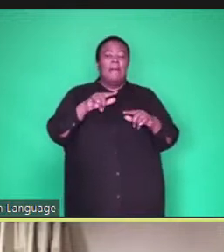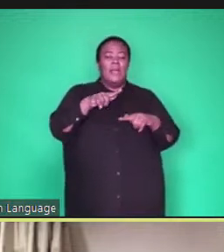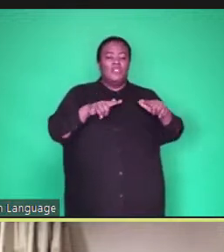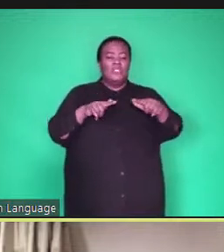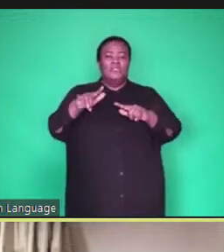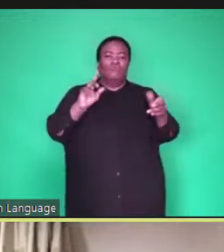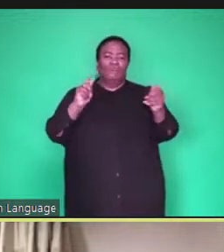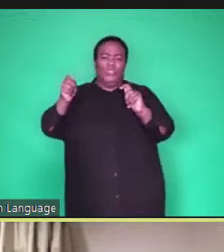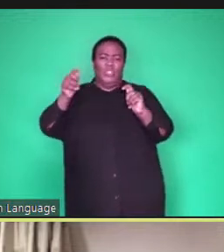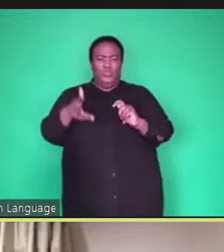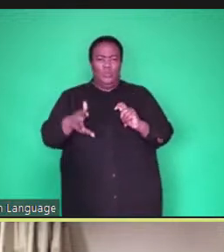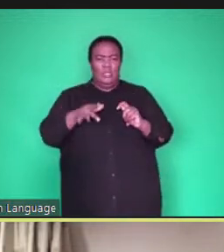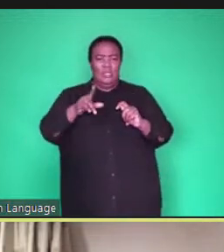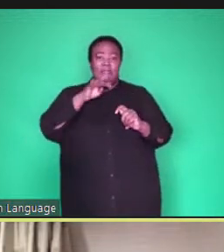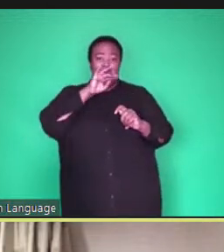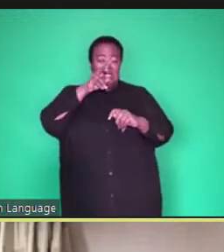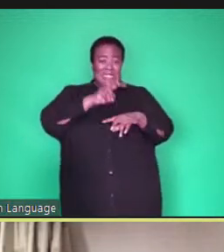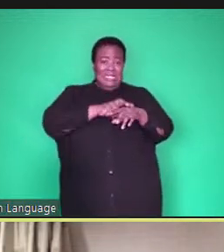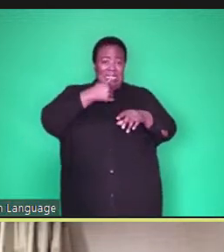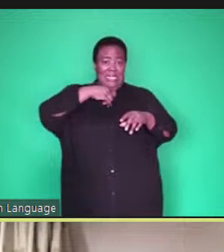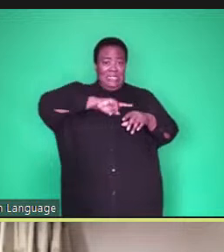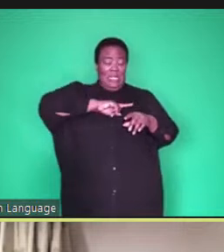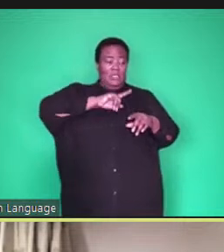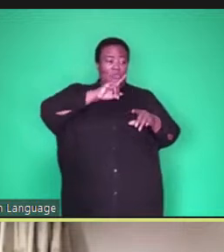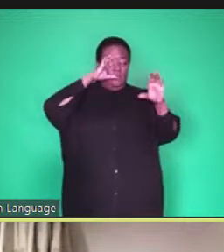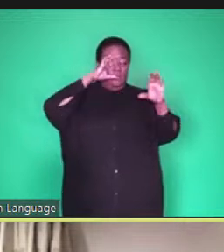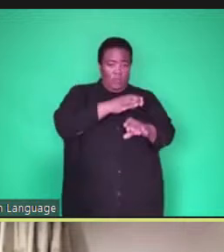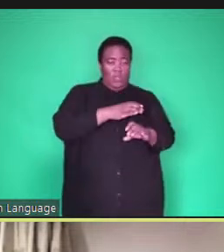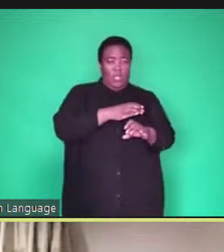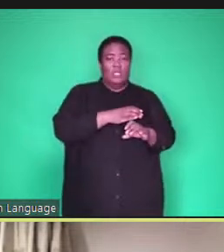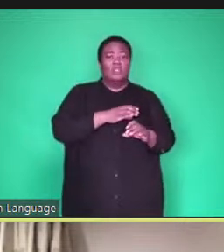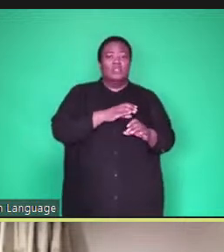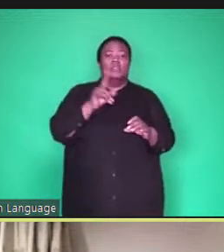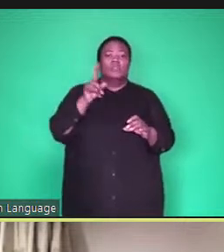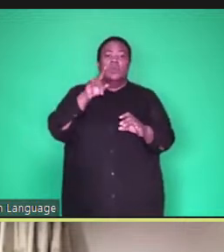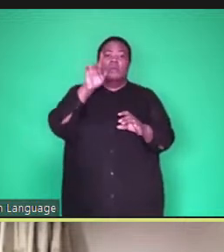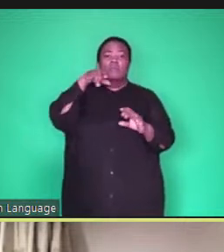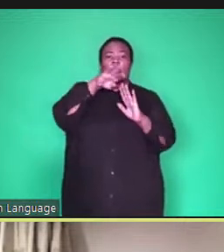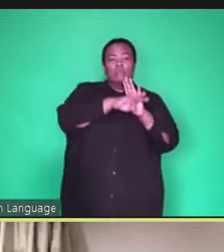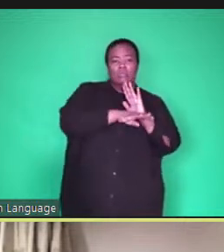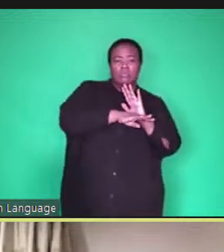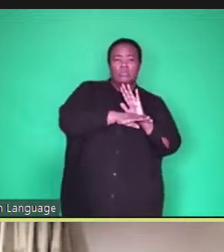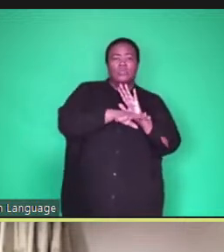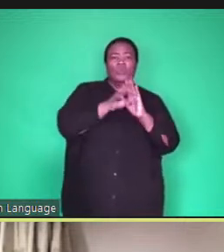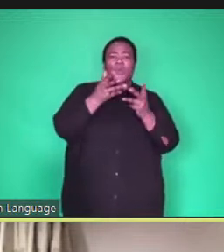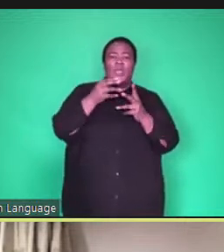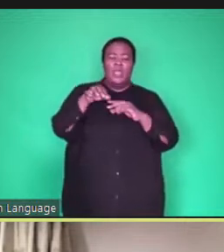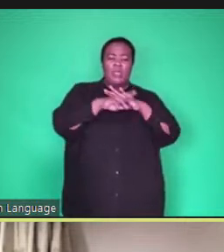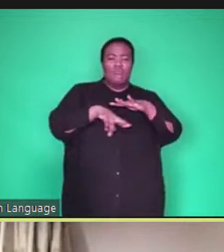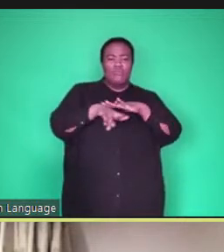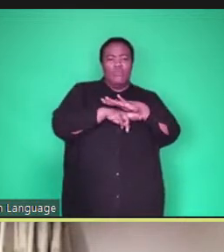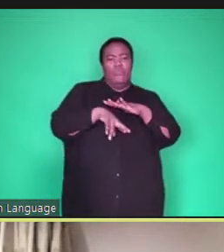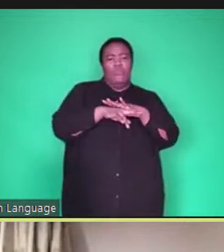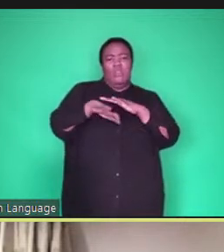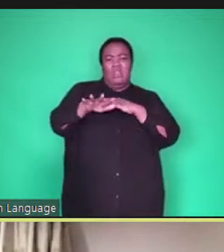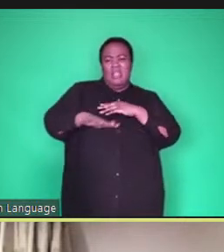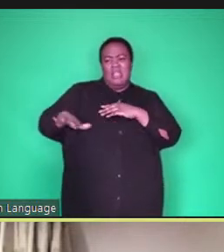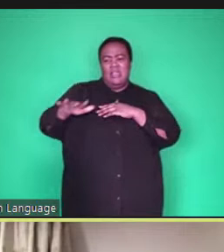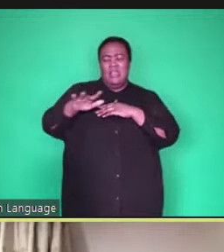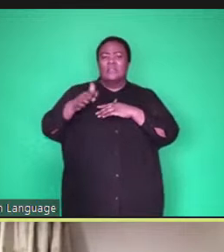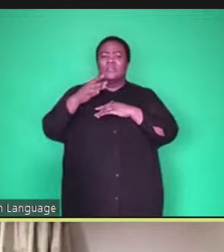attention. So the diminishing returns in rural areas could drive more movement into